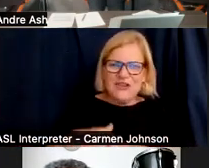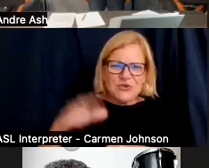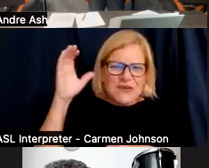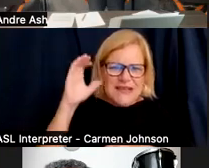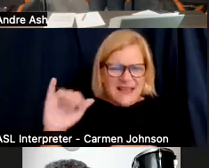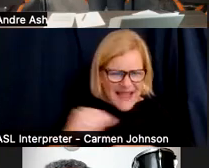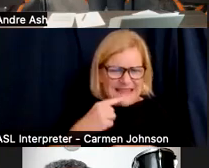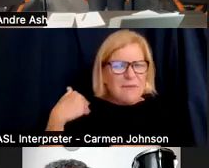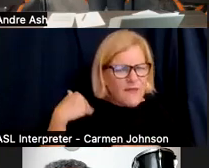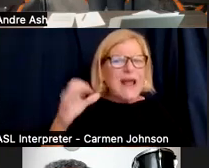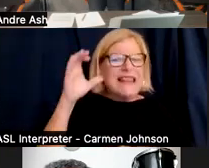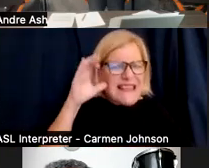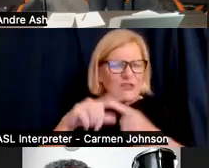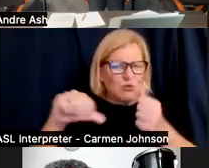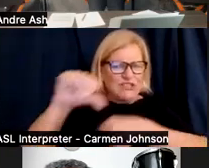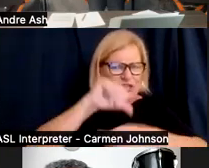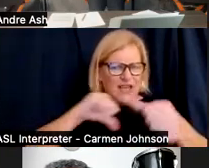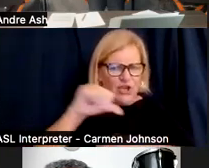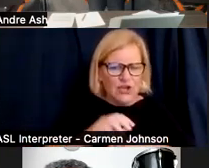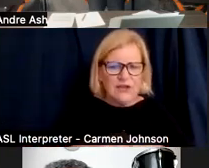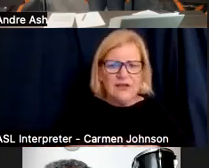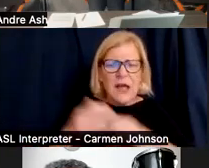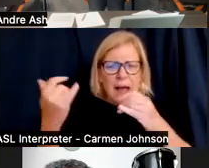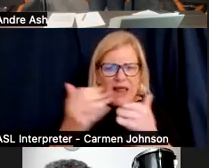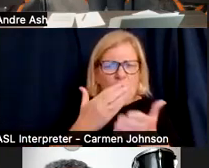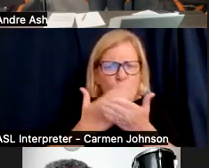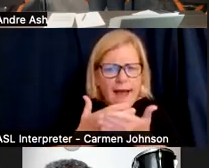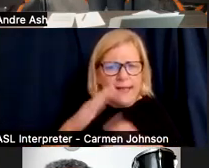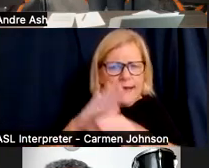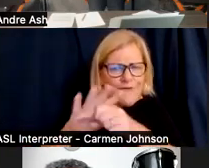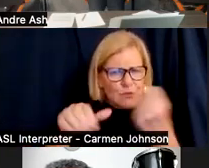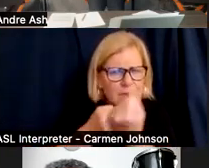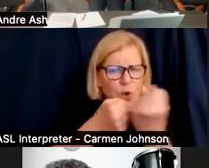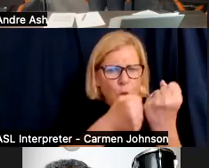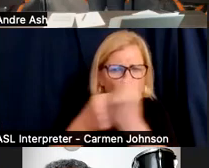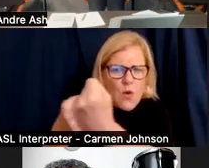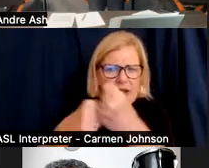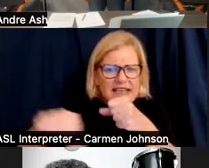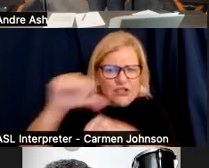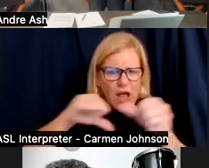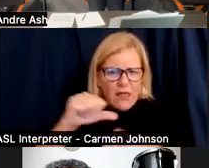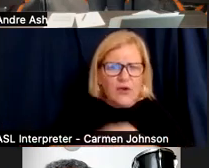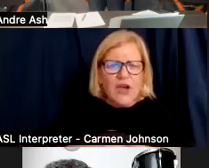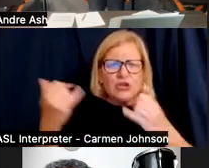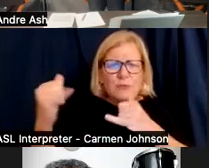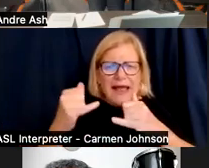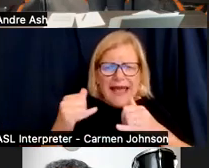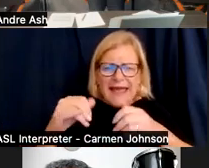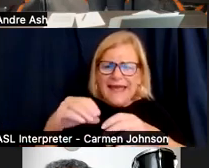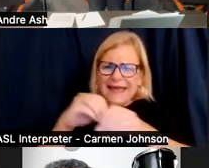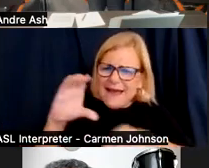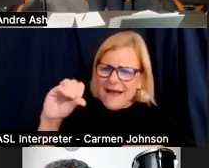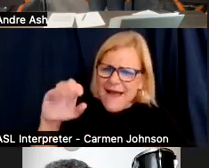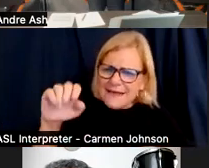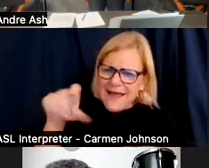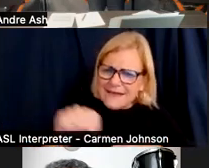said before, to listen to each other, to play well enough to support each other, to play in context,